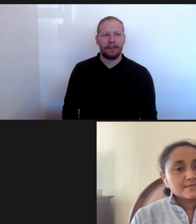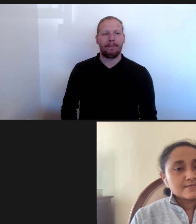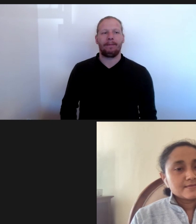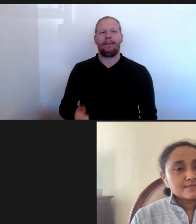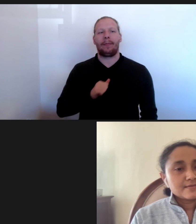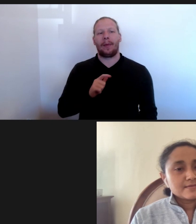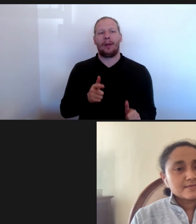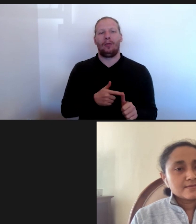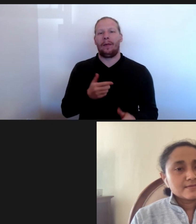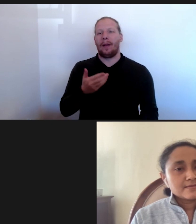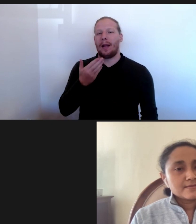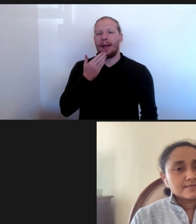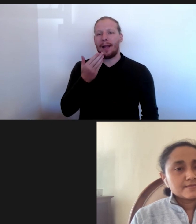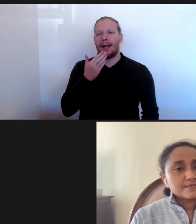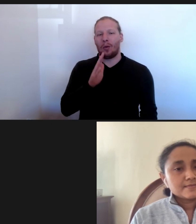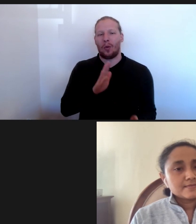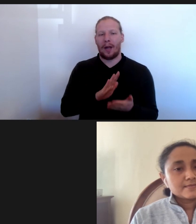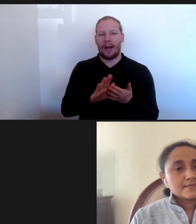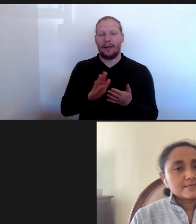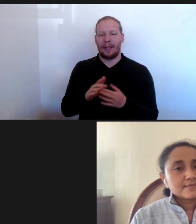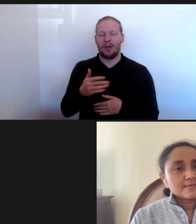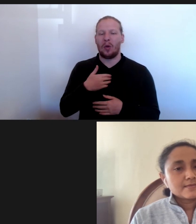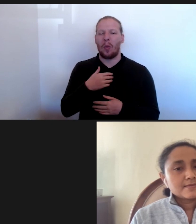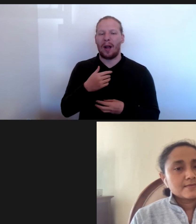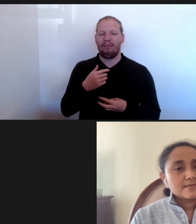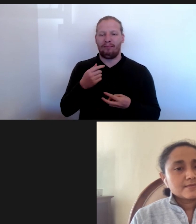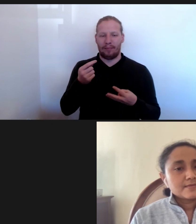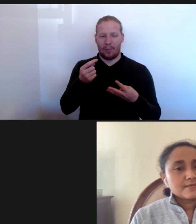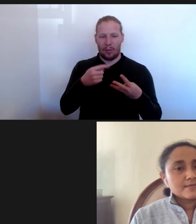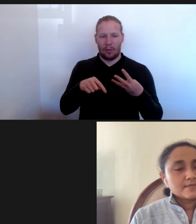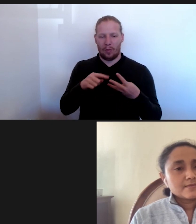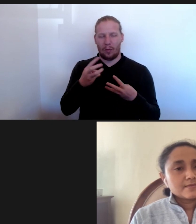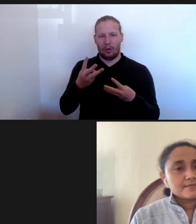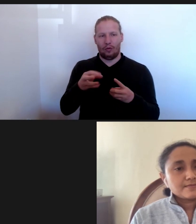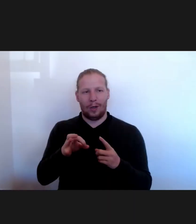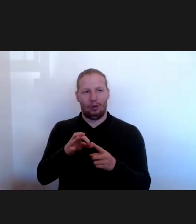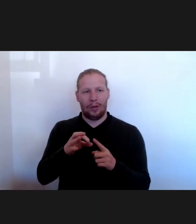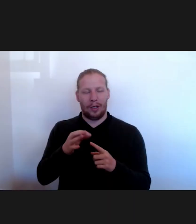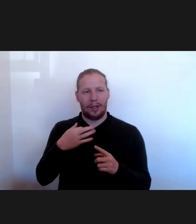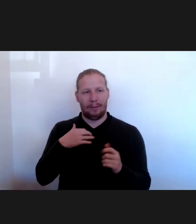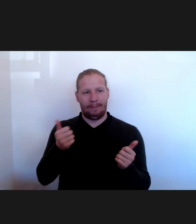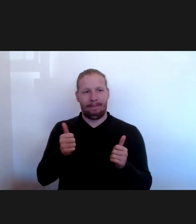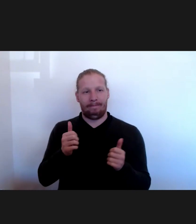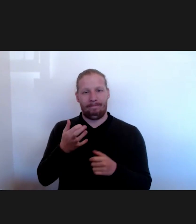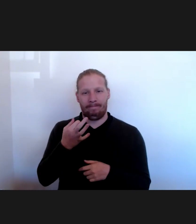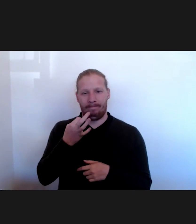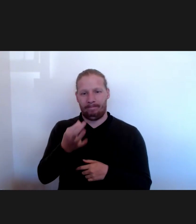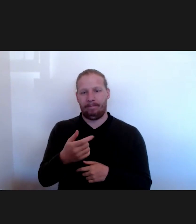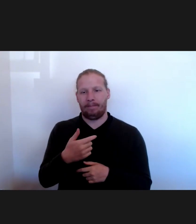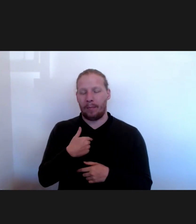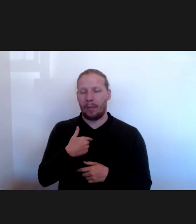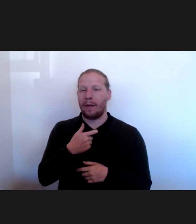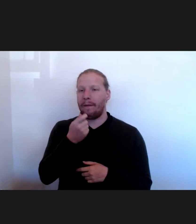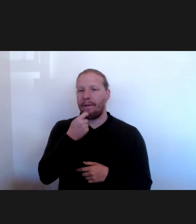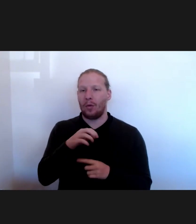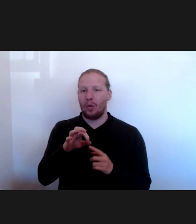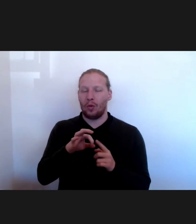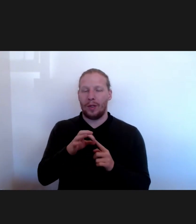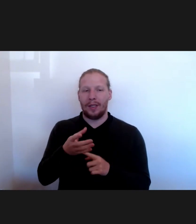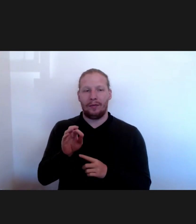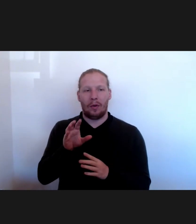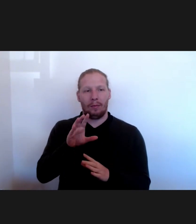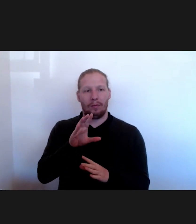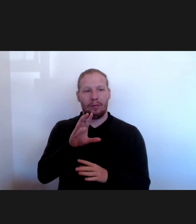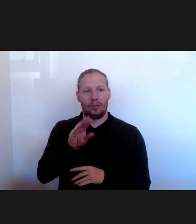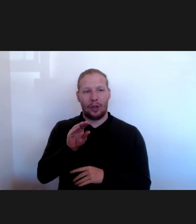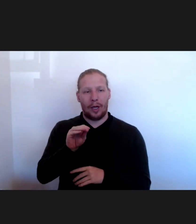Yeah, so those were the 3 questions that we had planned. I have few questions in the chat, in the Q&As, so I would like